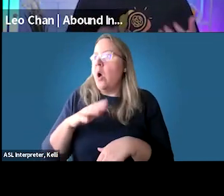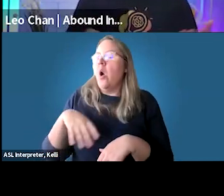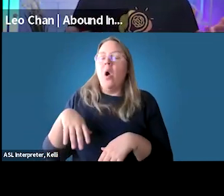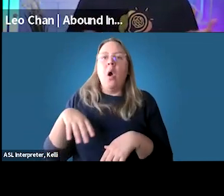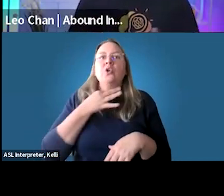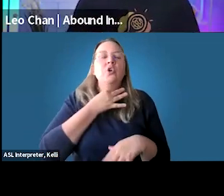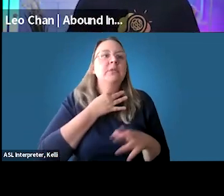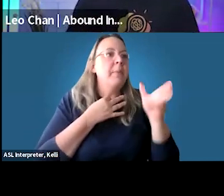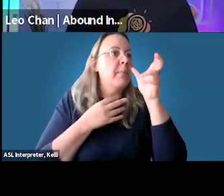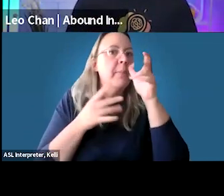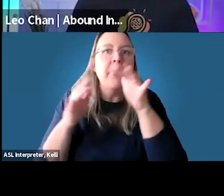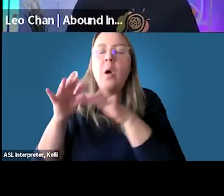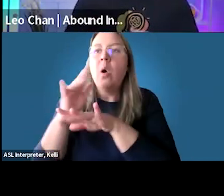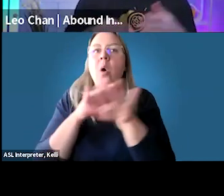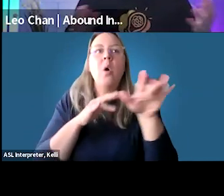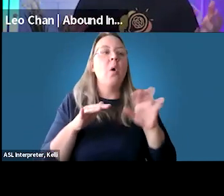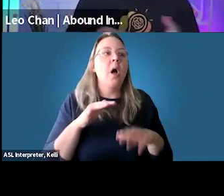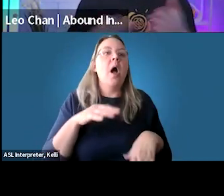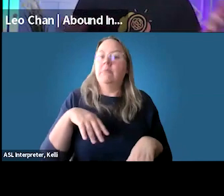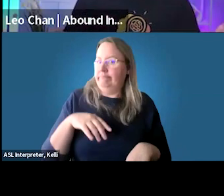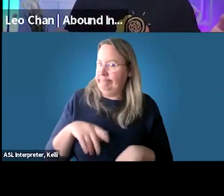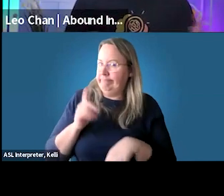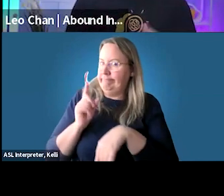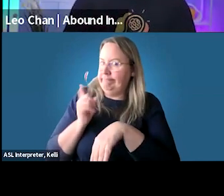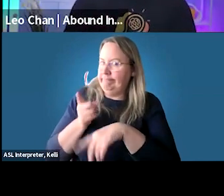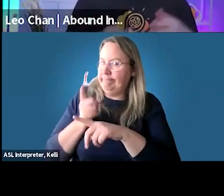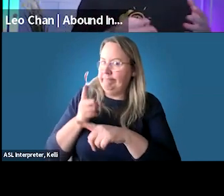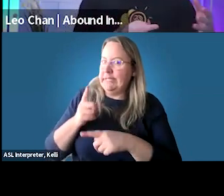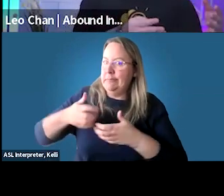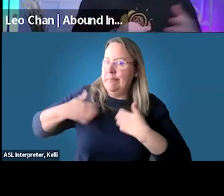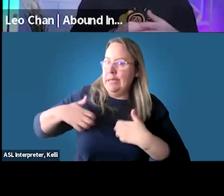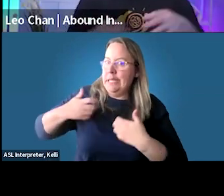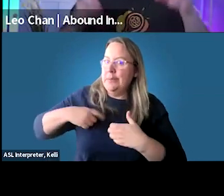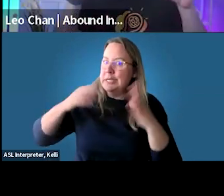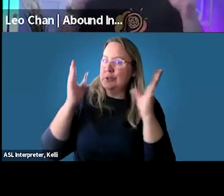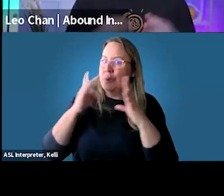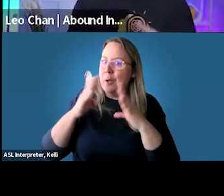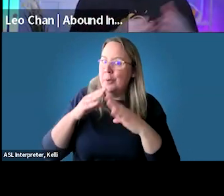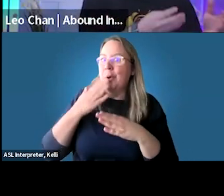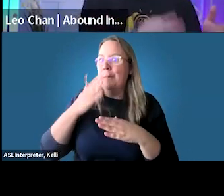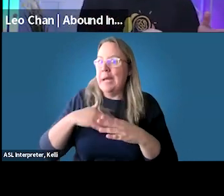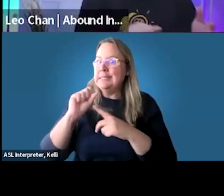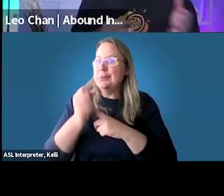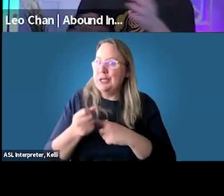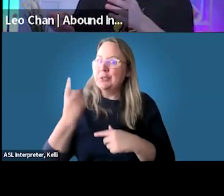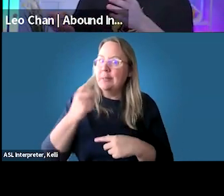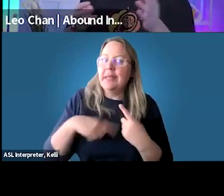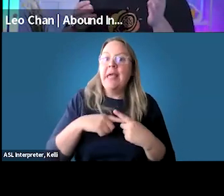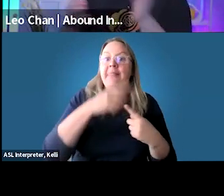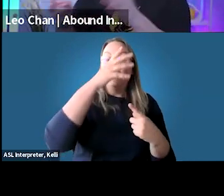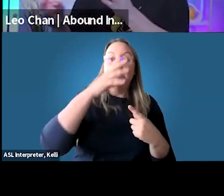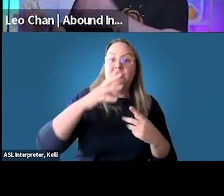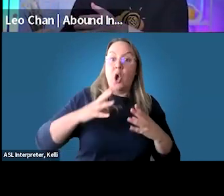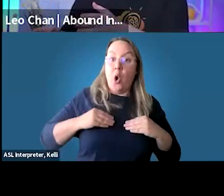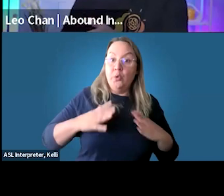curiosity and he would often find himself in not great situations. And so his kind of like his owner, the man with the yellow hat, had to go